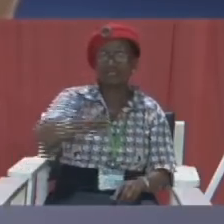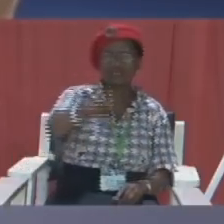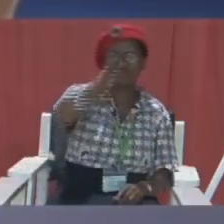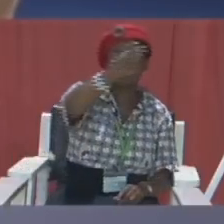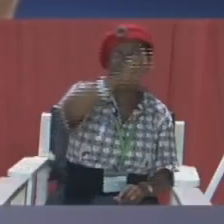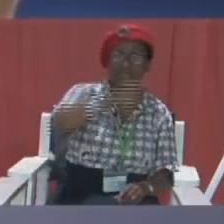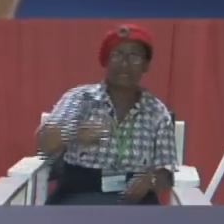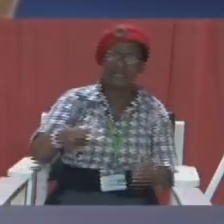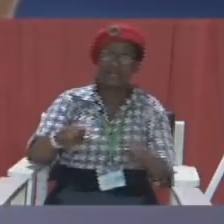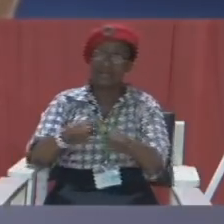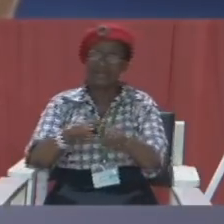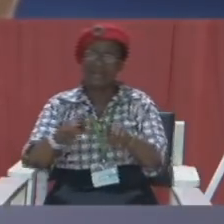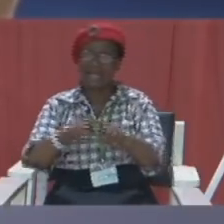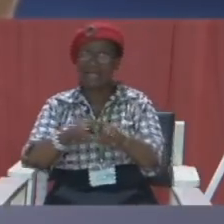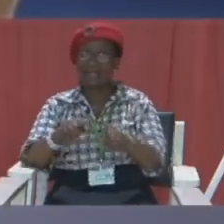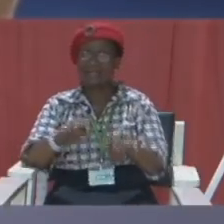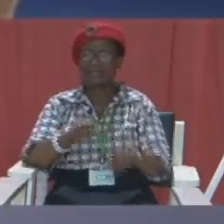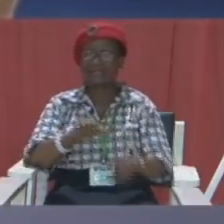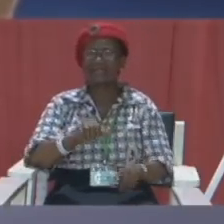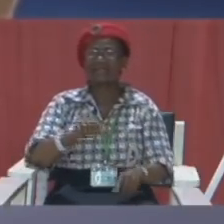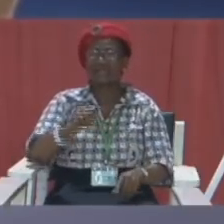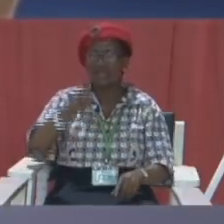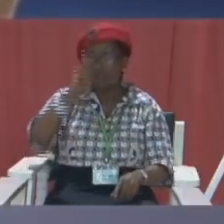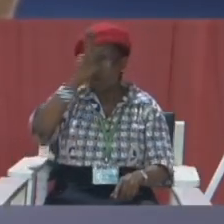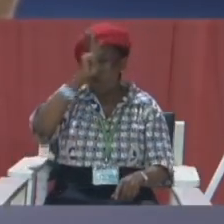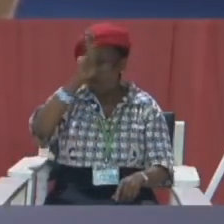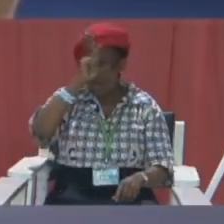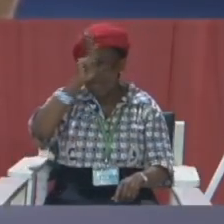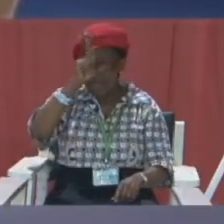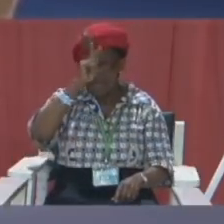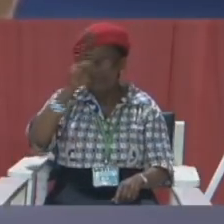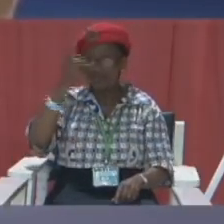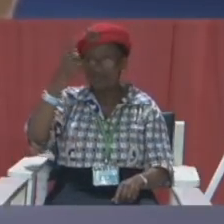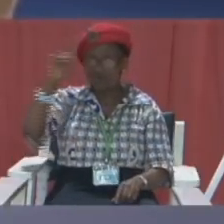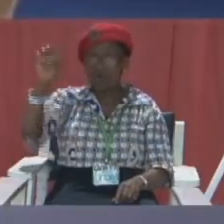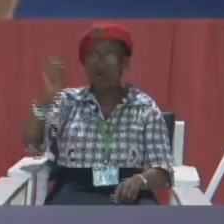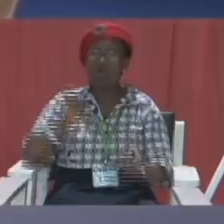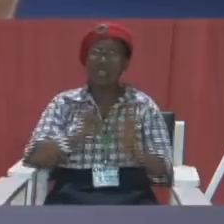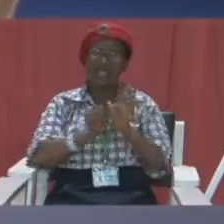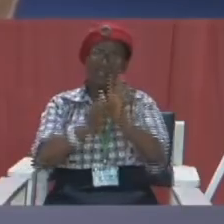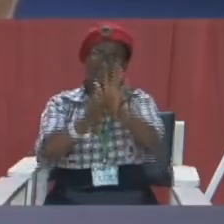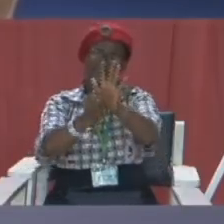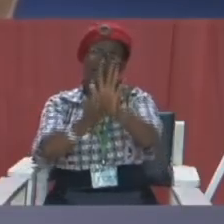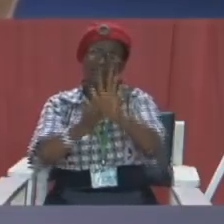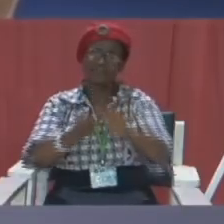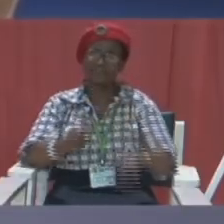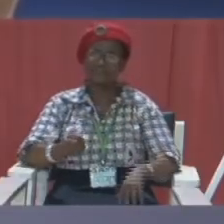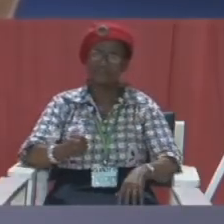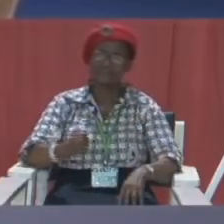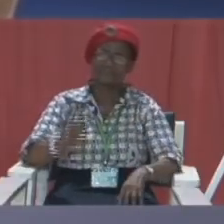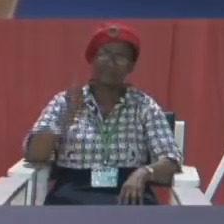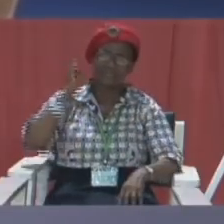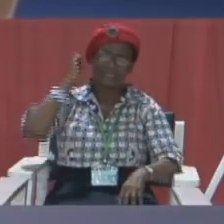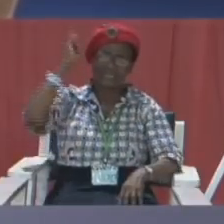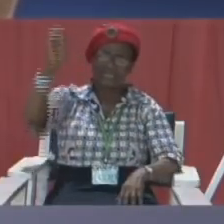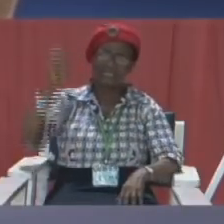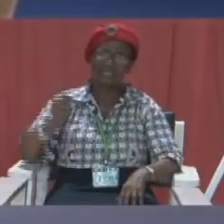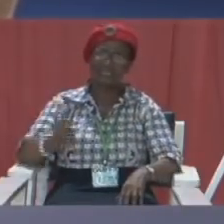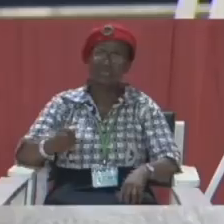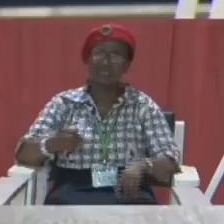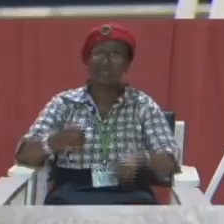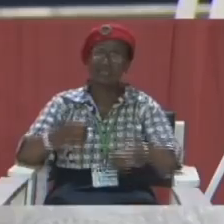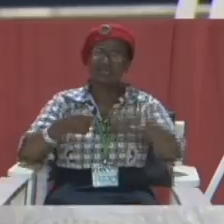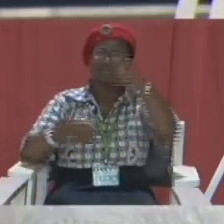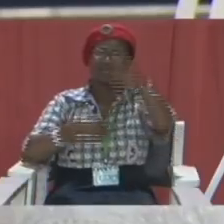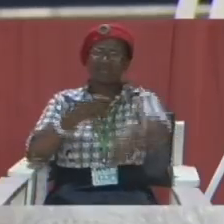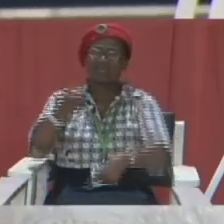Like Goliath, for example. Fun apere biru Goliathi. He went on a journey. O lo rin ajo